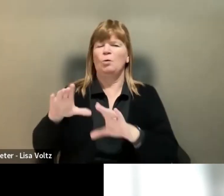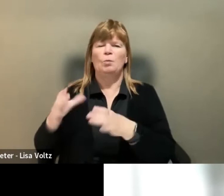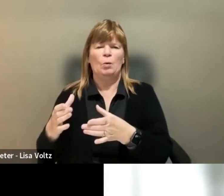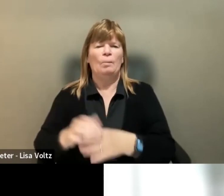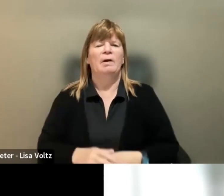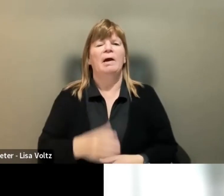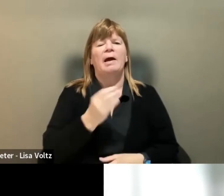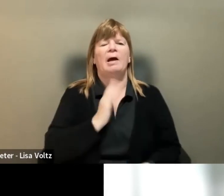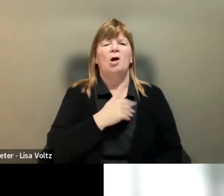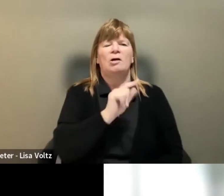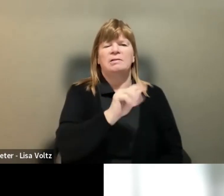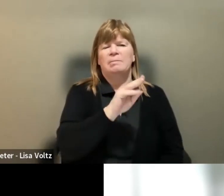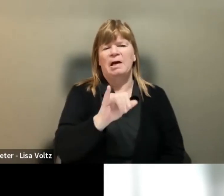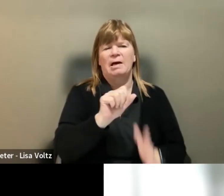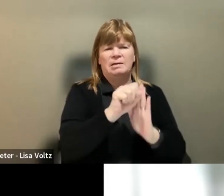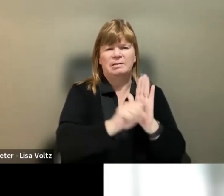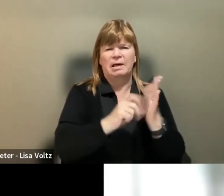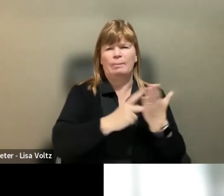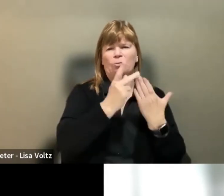our TBI State Program